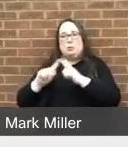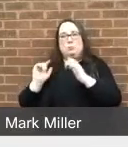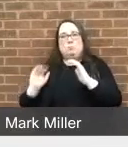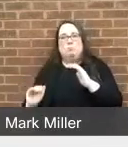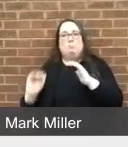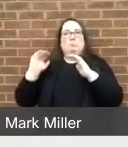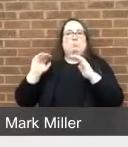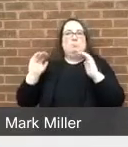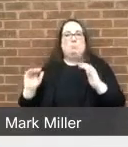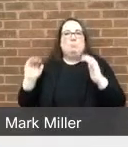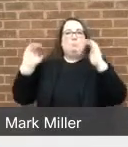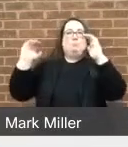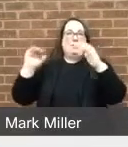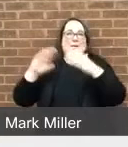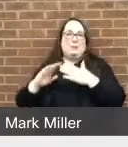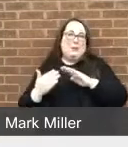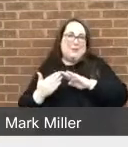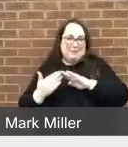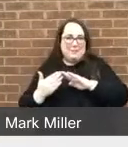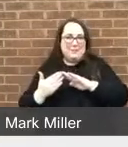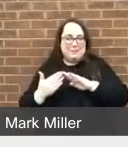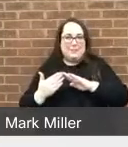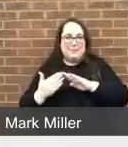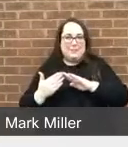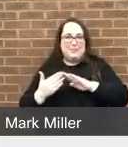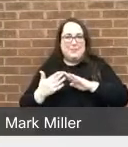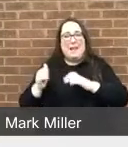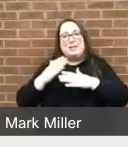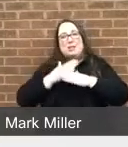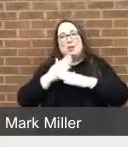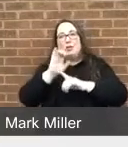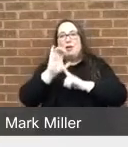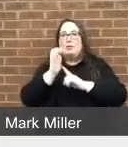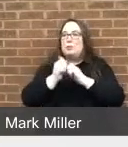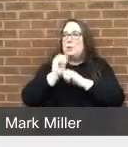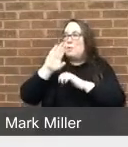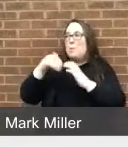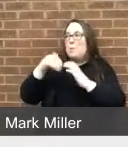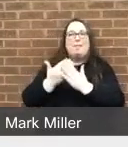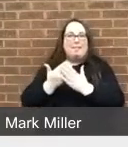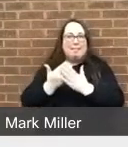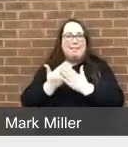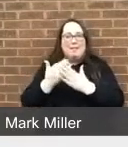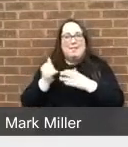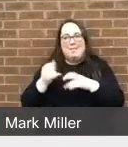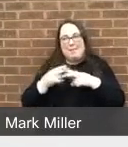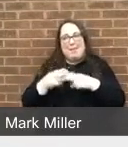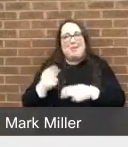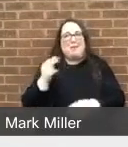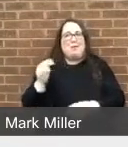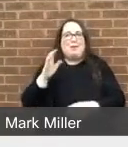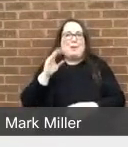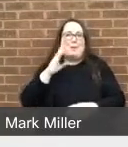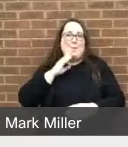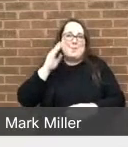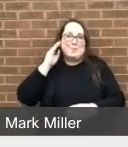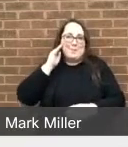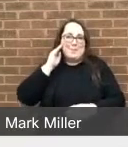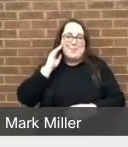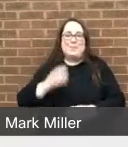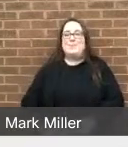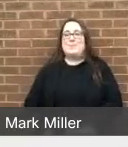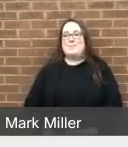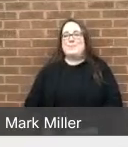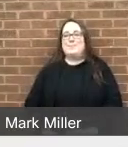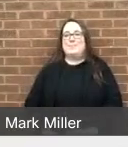better, while also sharing their culture with everyone who calls Howard County home.